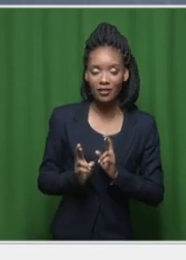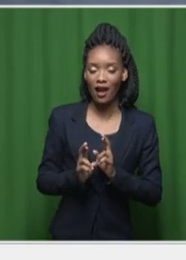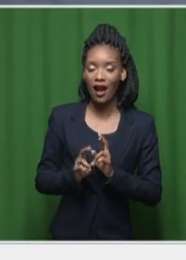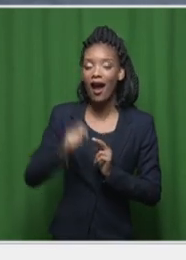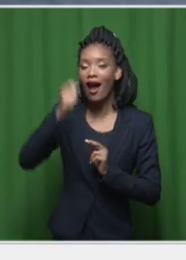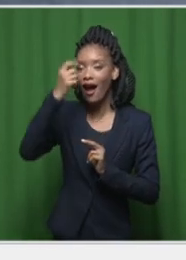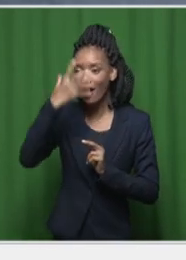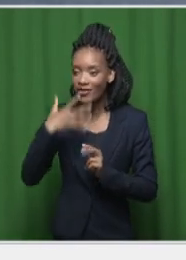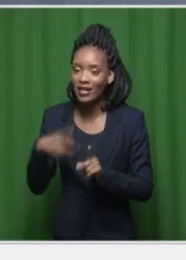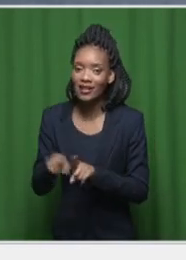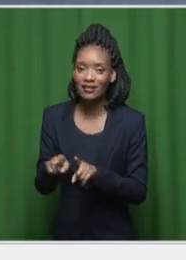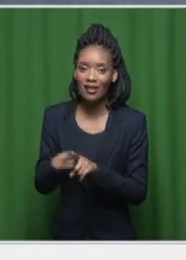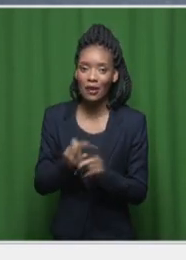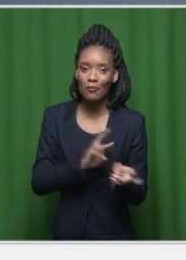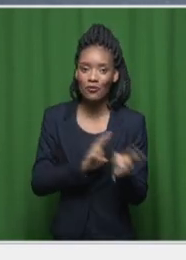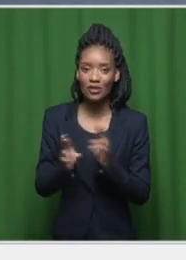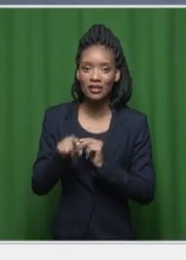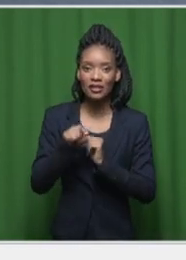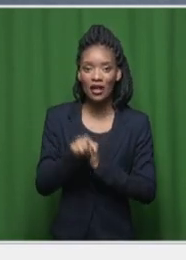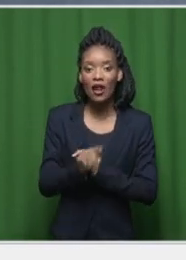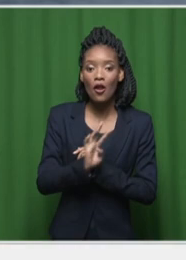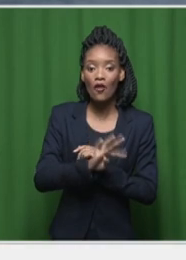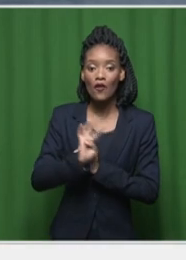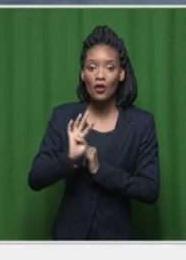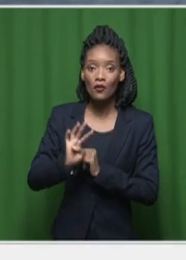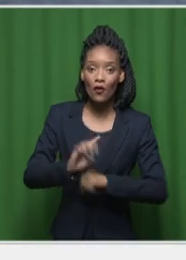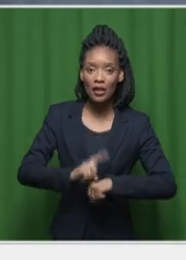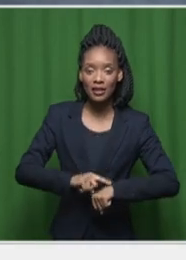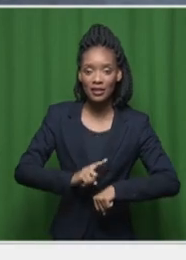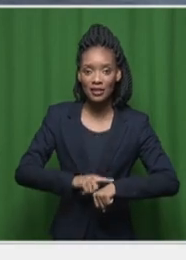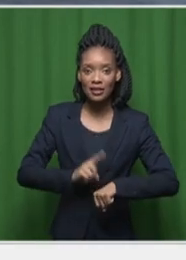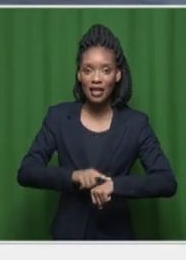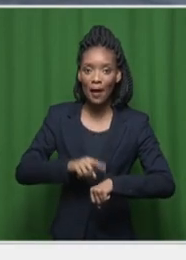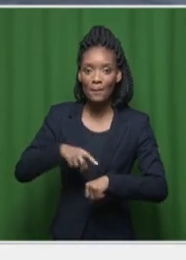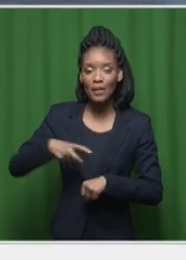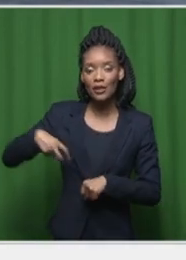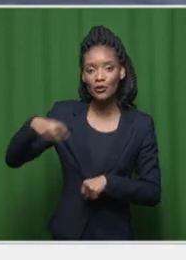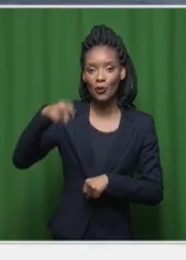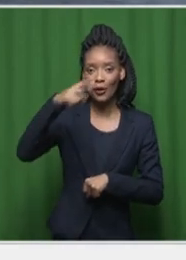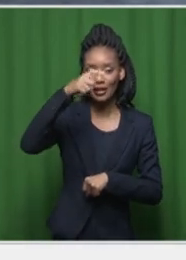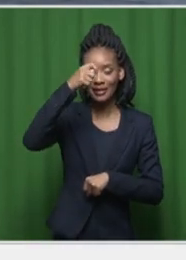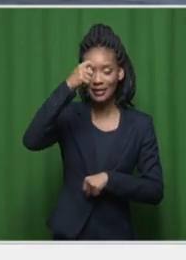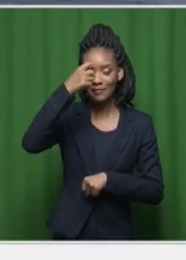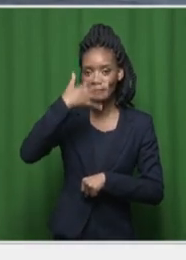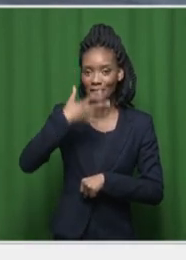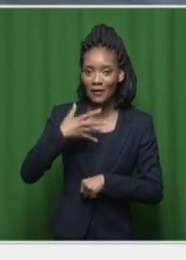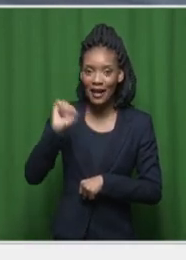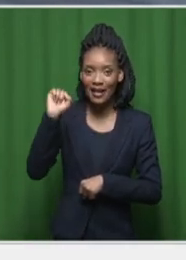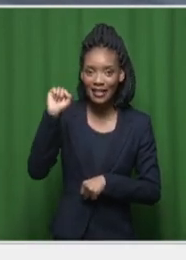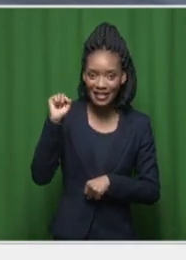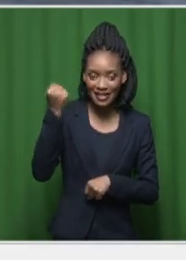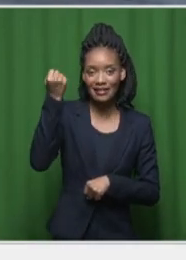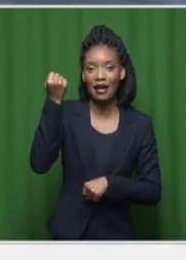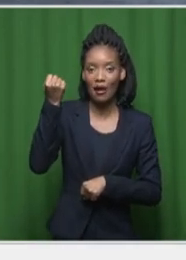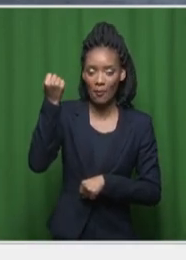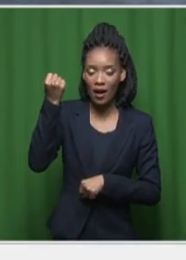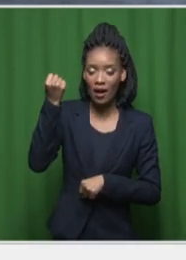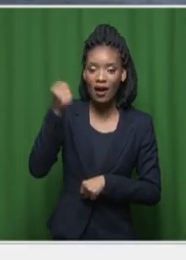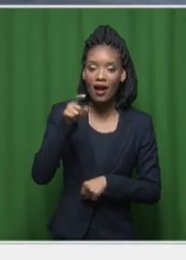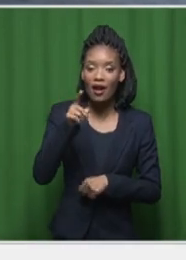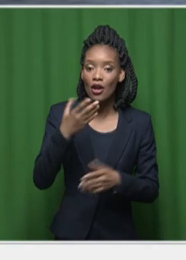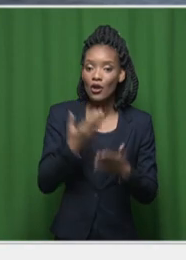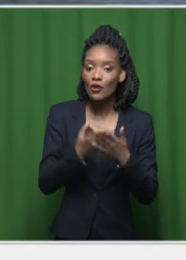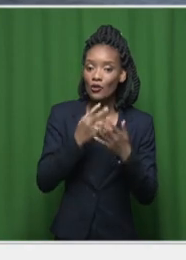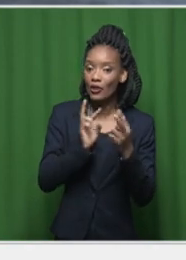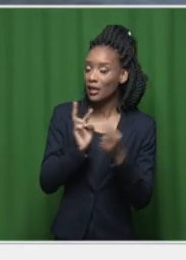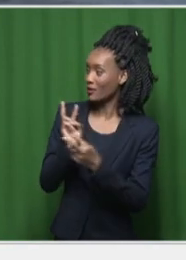open. This is the 44th edition of the Tourism Indaba, the Africa Tourism or Travel Indaba, as you can see